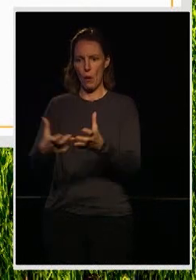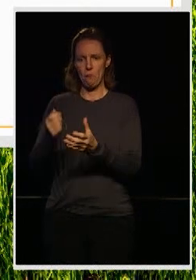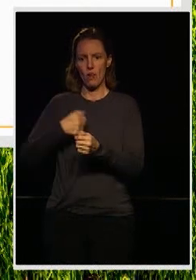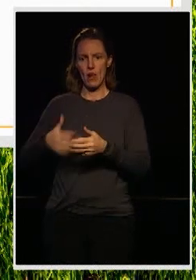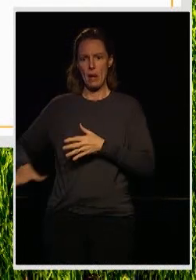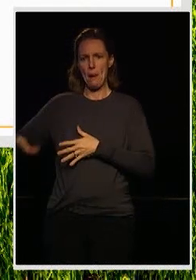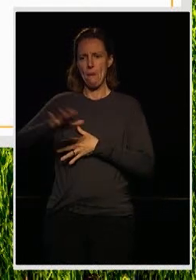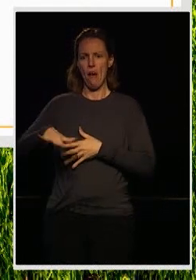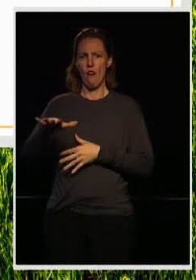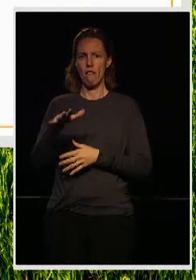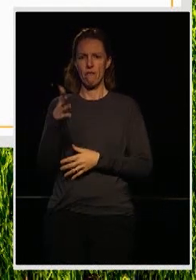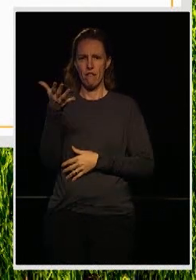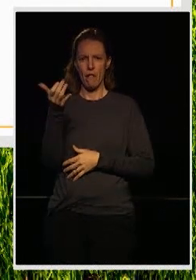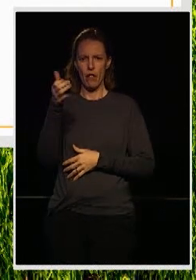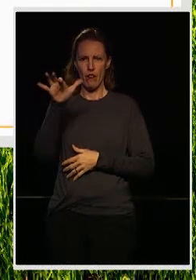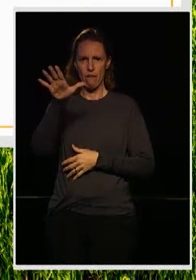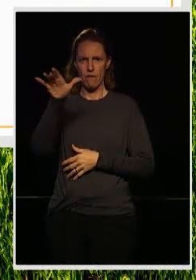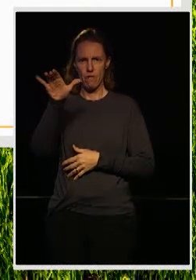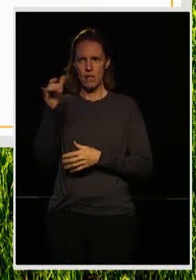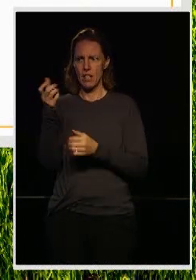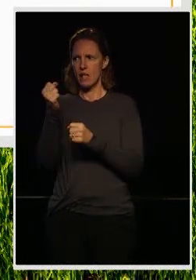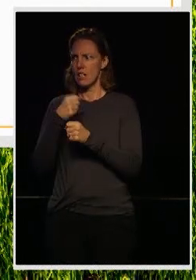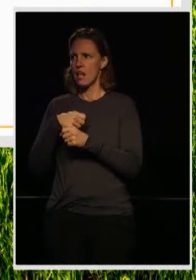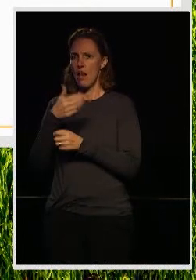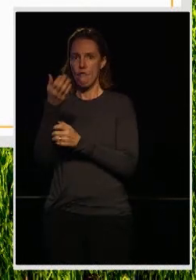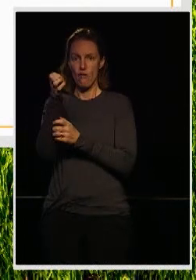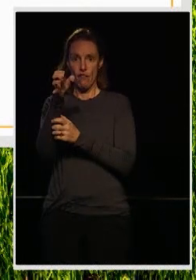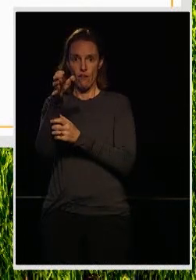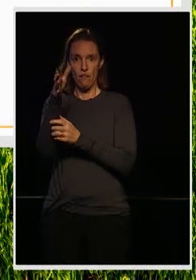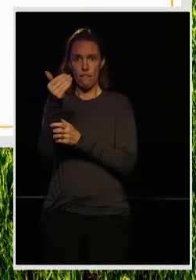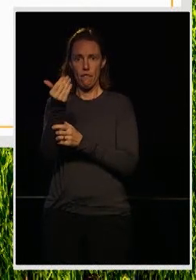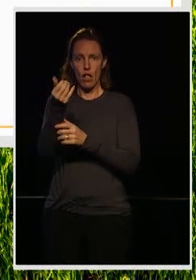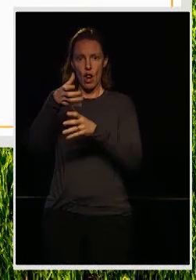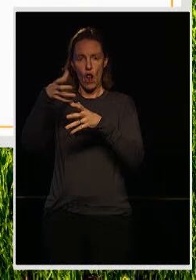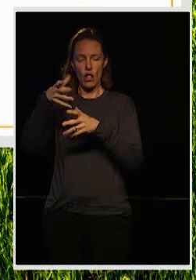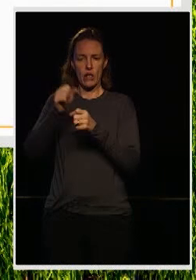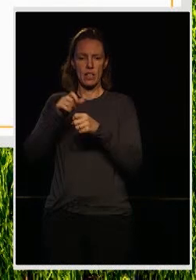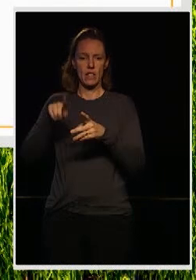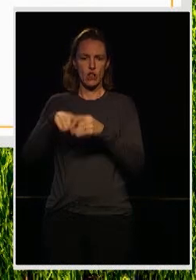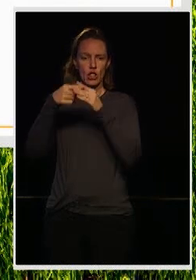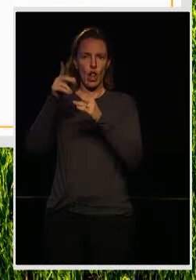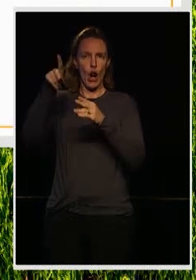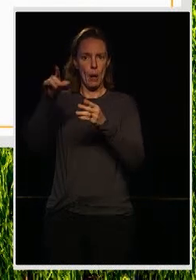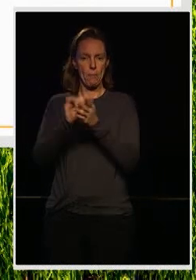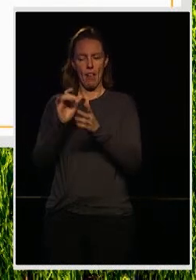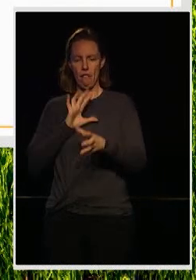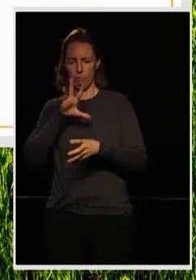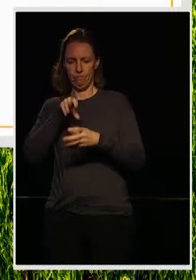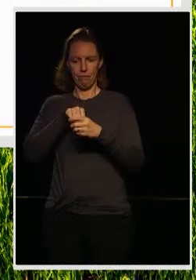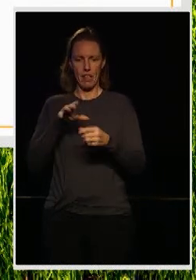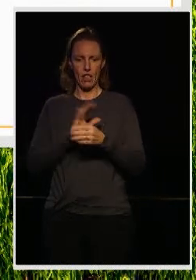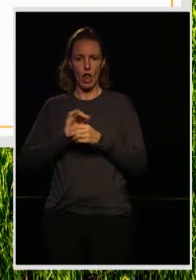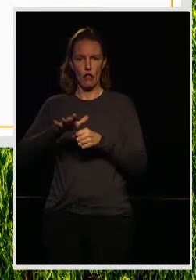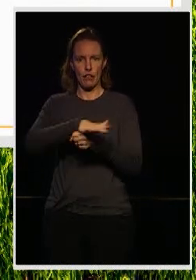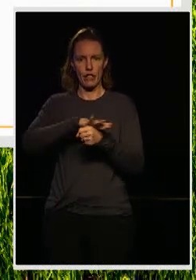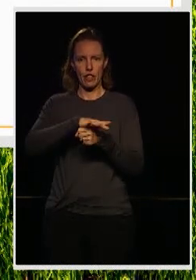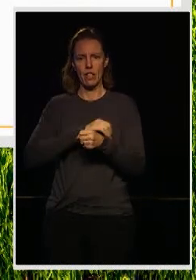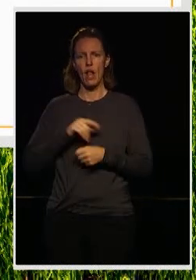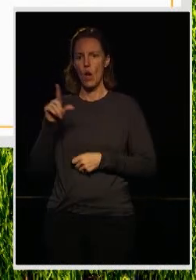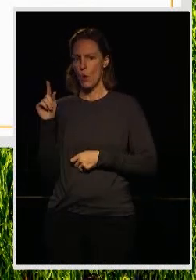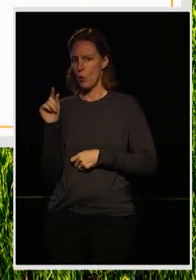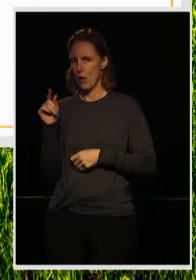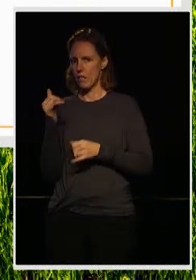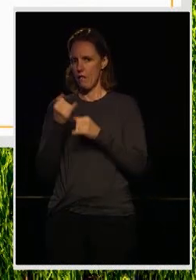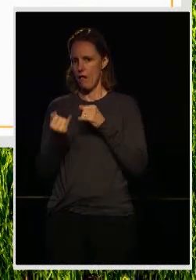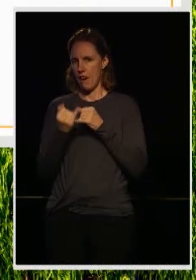applications throughout our 5 years. That's 1,500 startups that have engaged in our region. The 20 finalists this